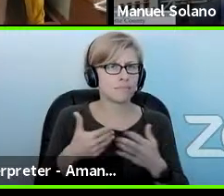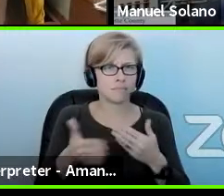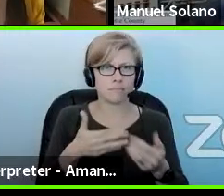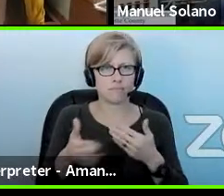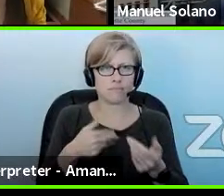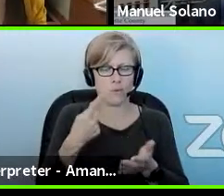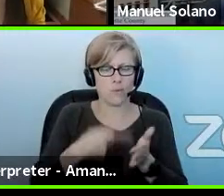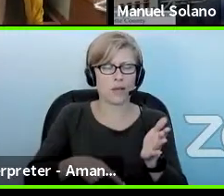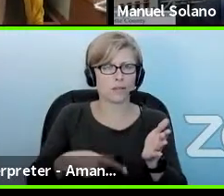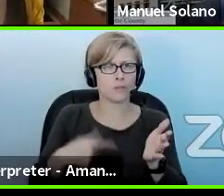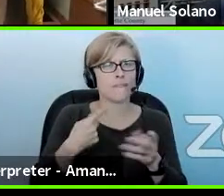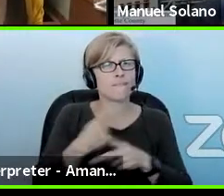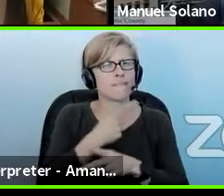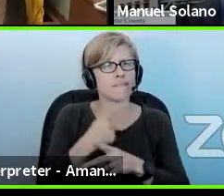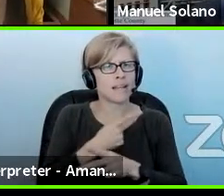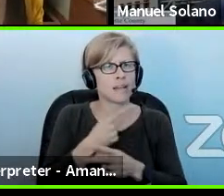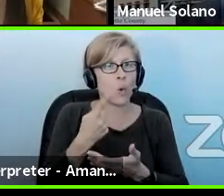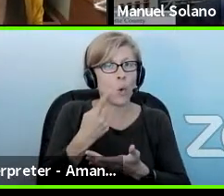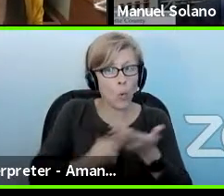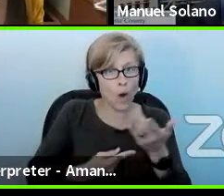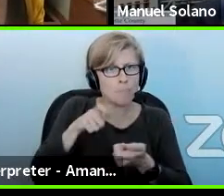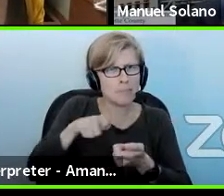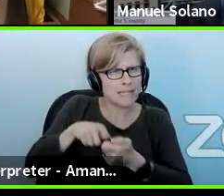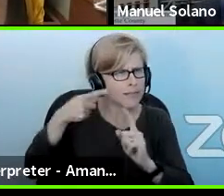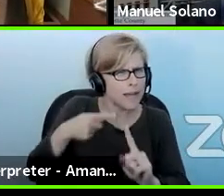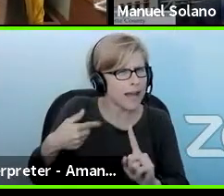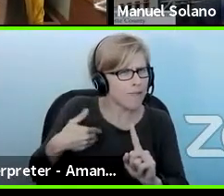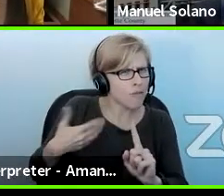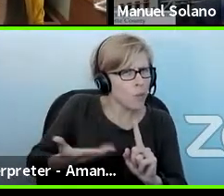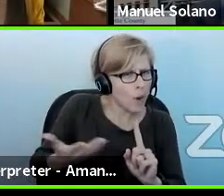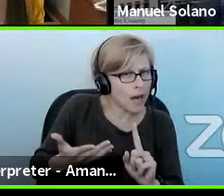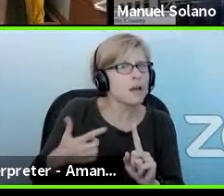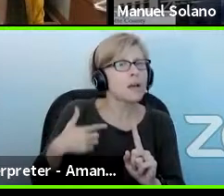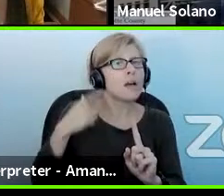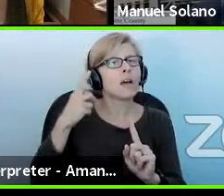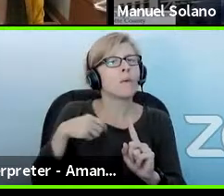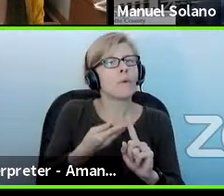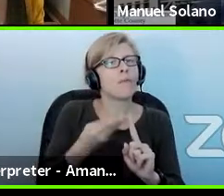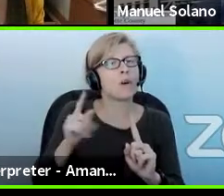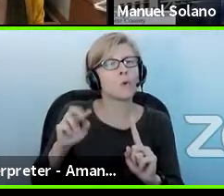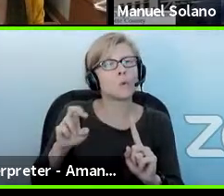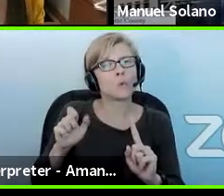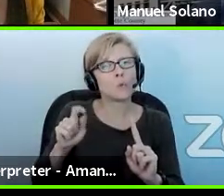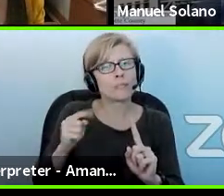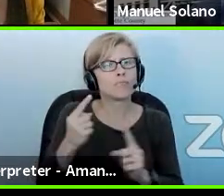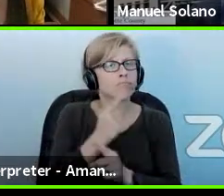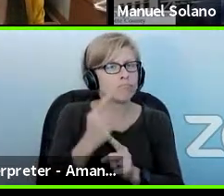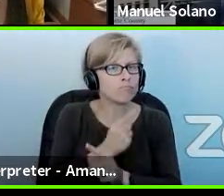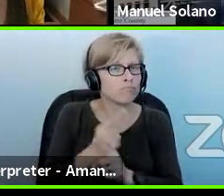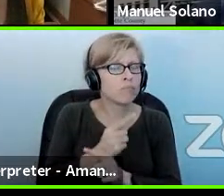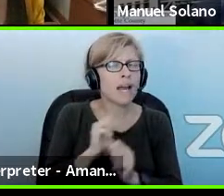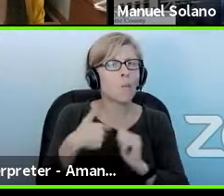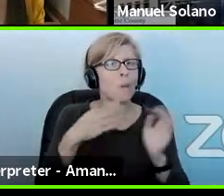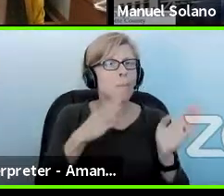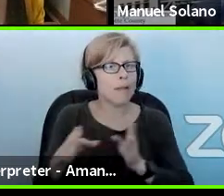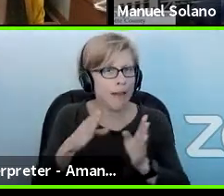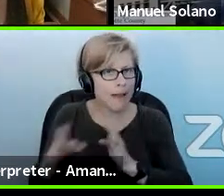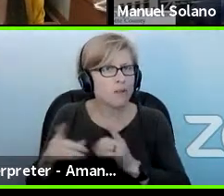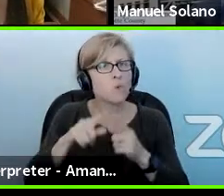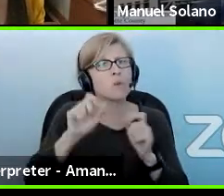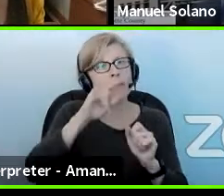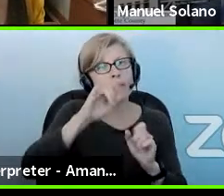so we can figure out what your child has, and we can treat them accordingly and then plan accordingly how we're going to get them back to